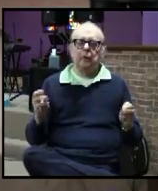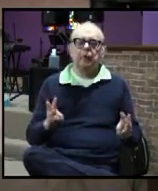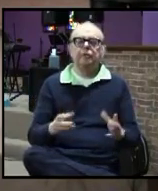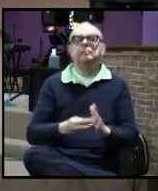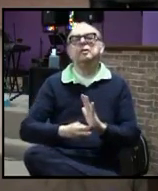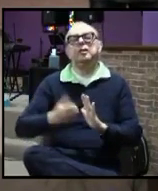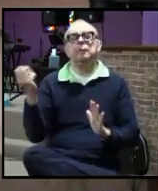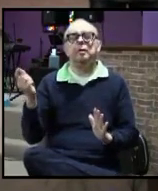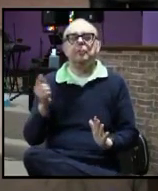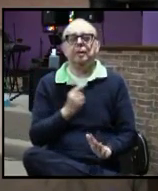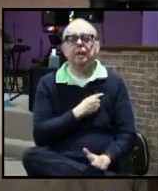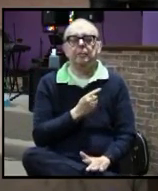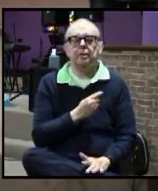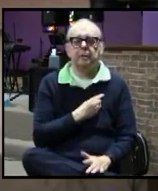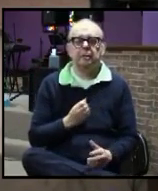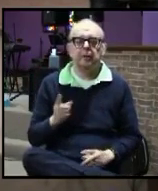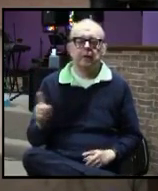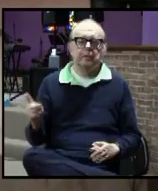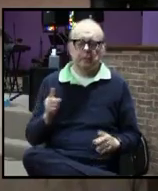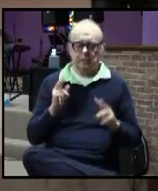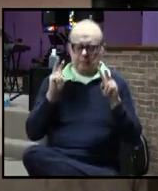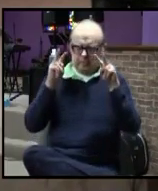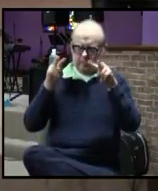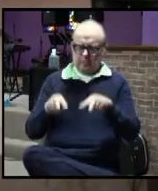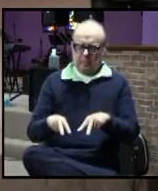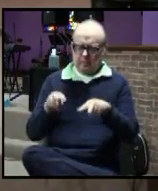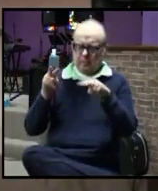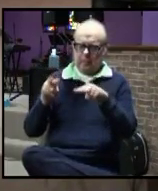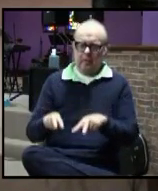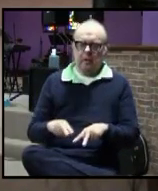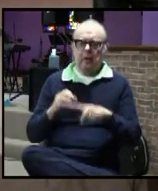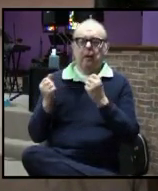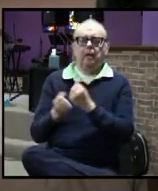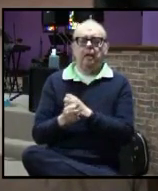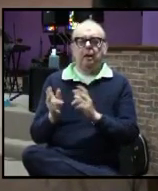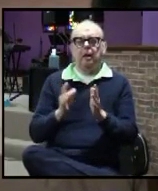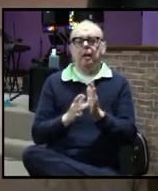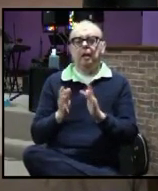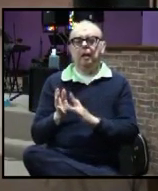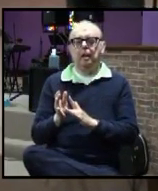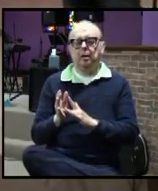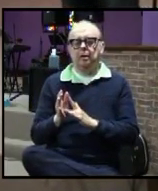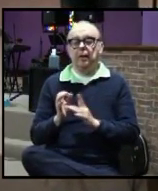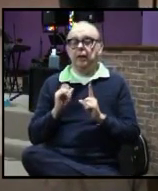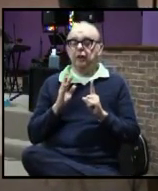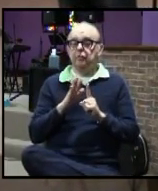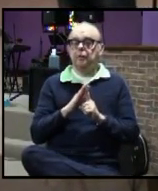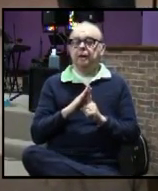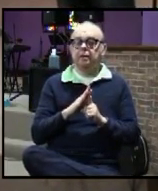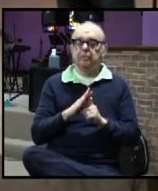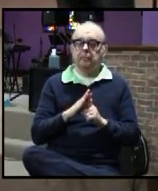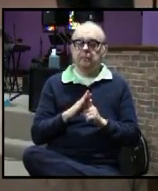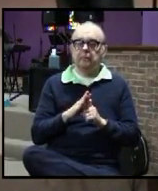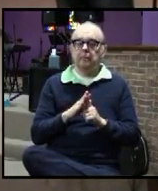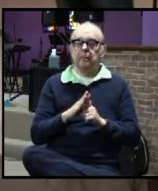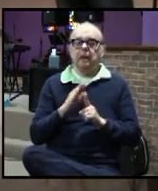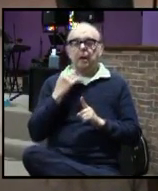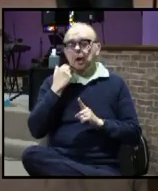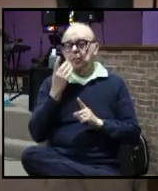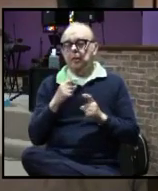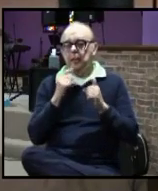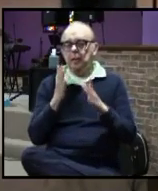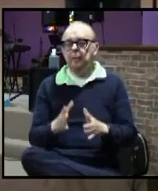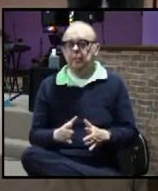to get rid of it. Many of them were looked down upon in society. You know, the people that Jesus attracted the most? Prostitutes